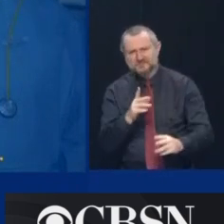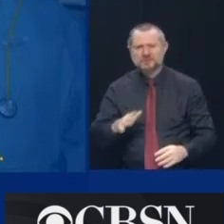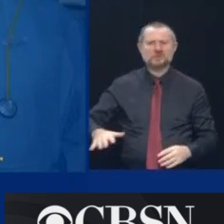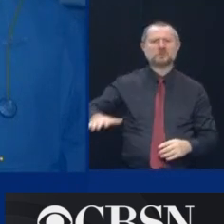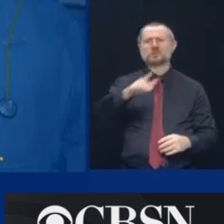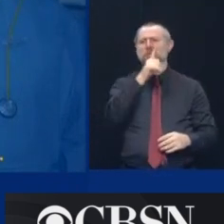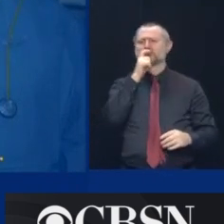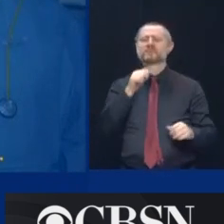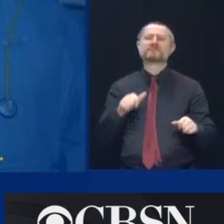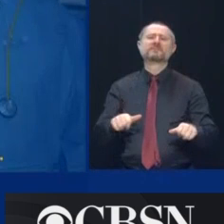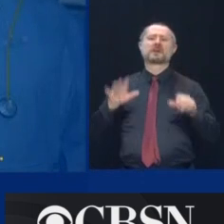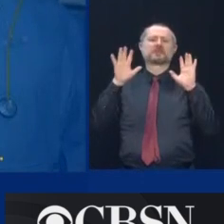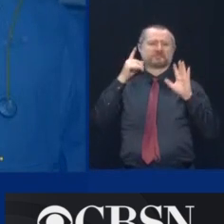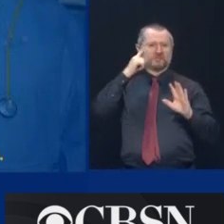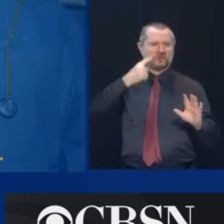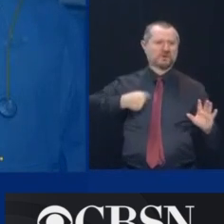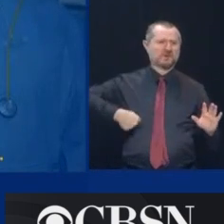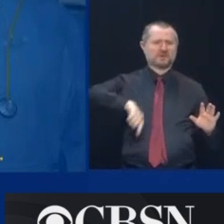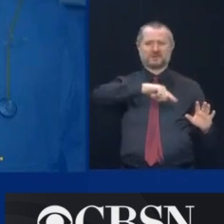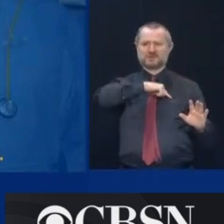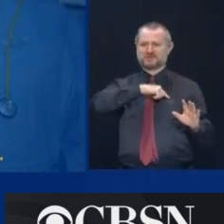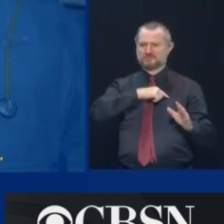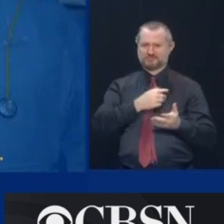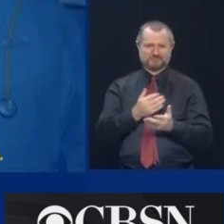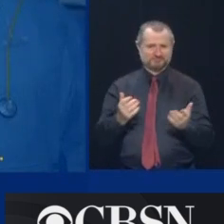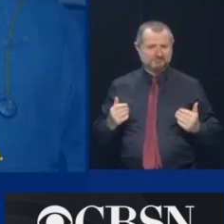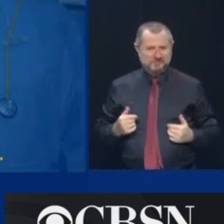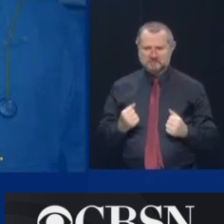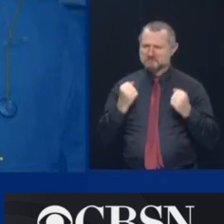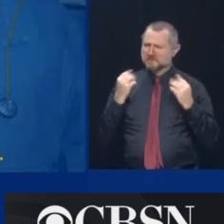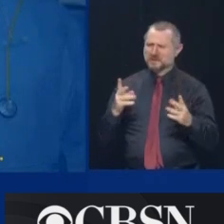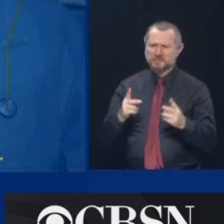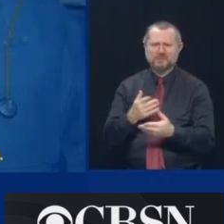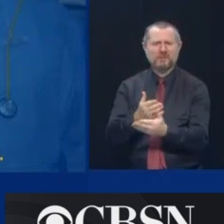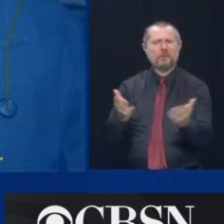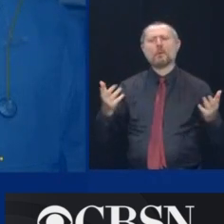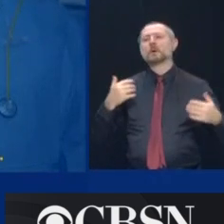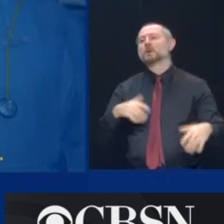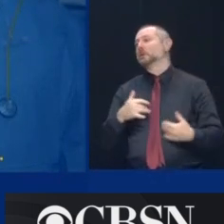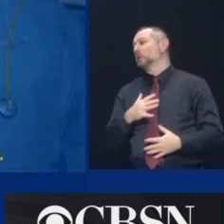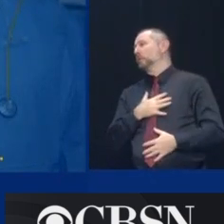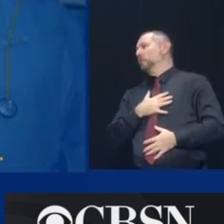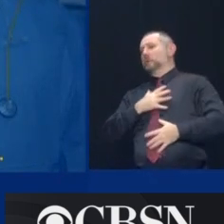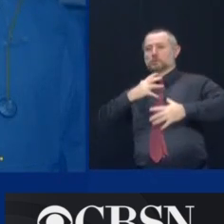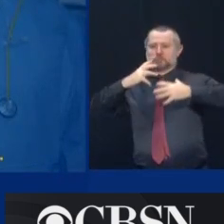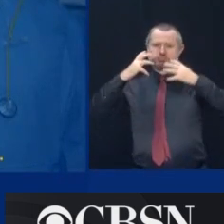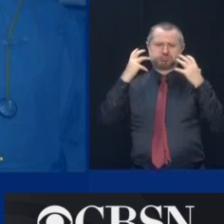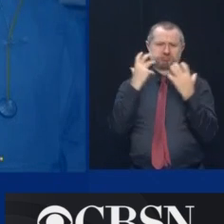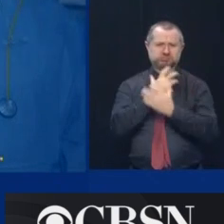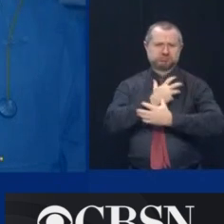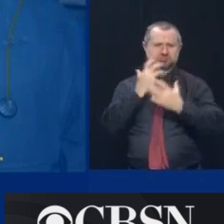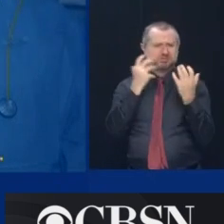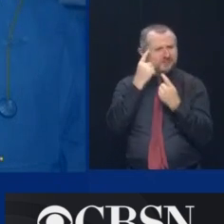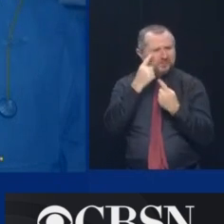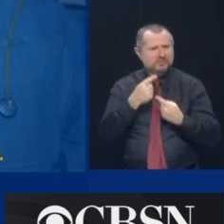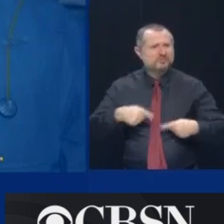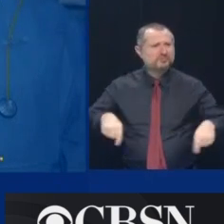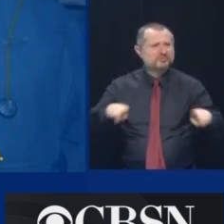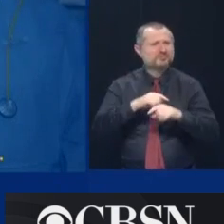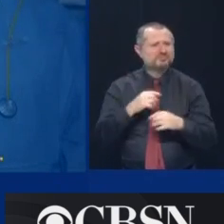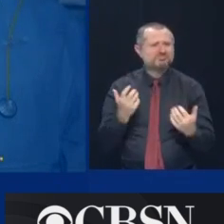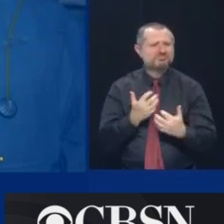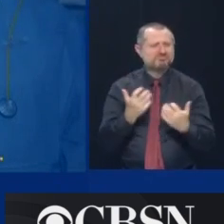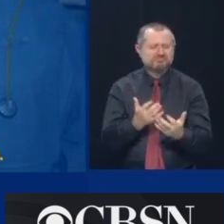year. And there are a lot of people who sacrificed to get us through COVID. There